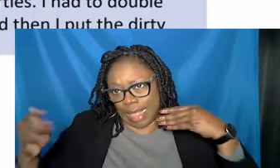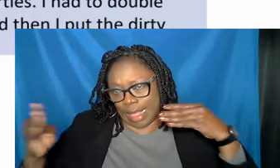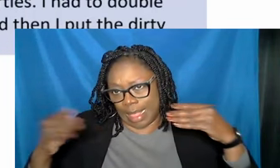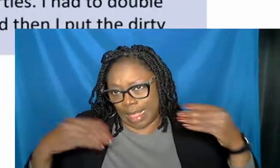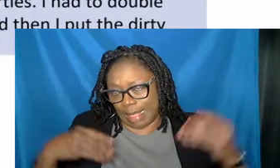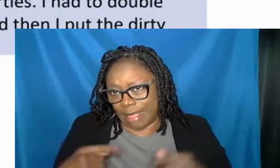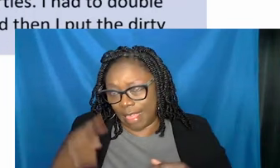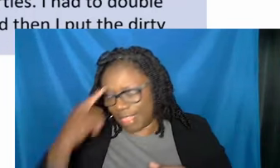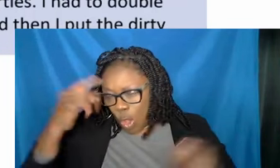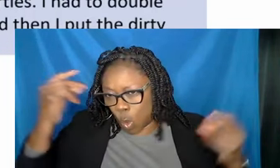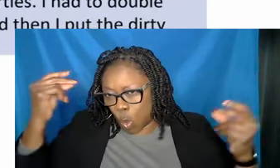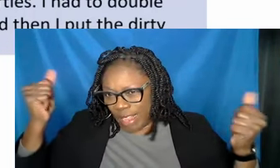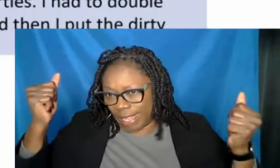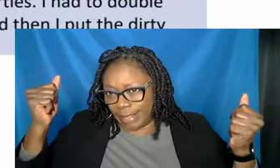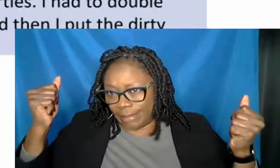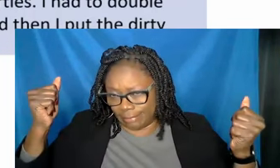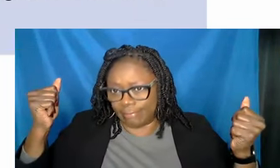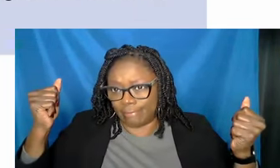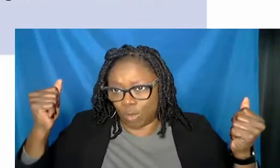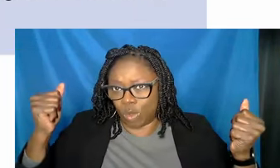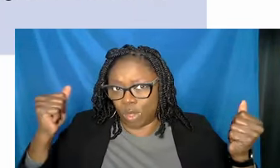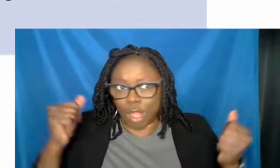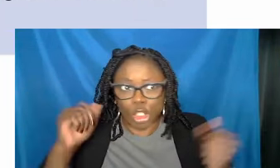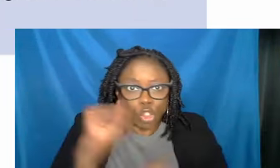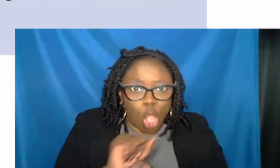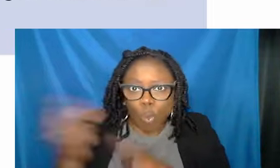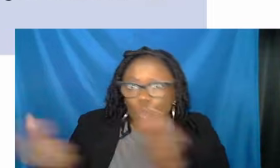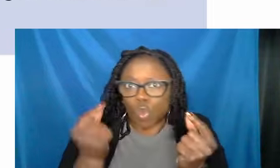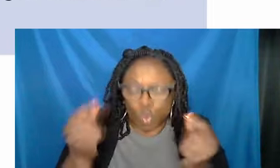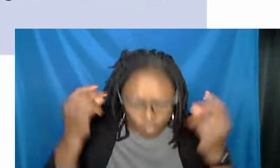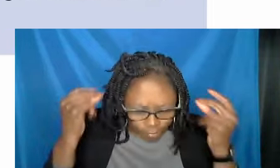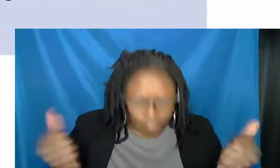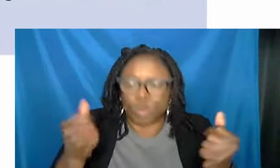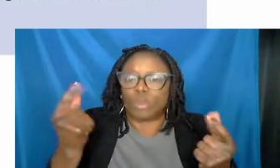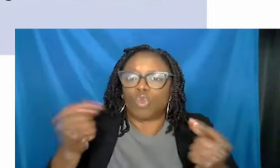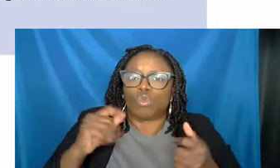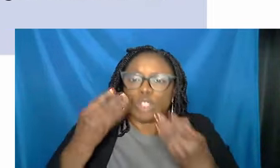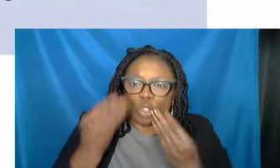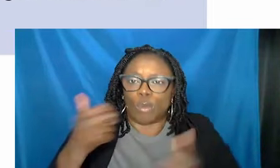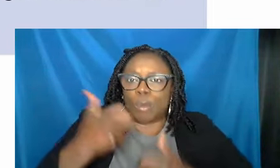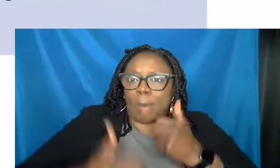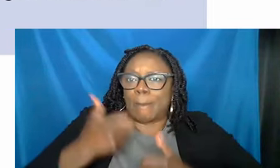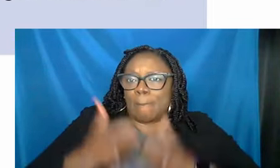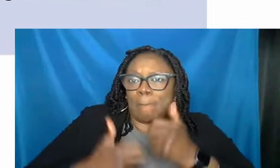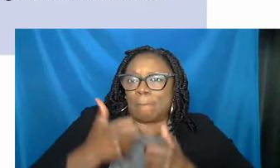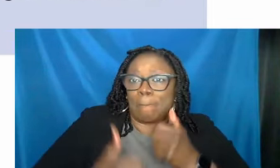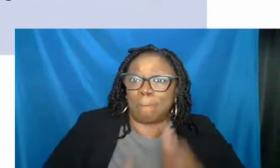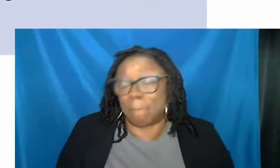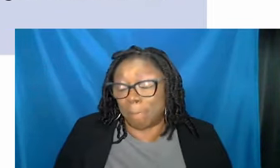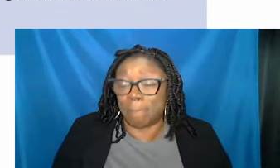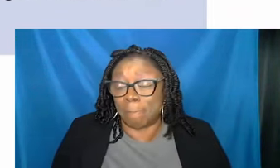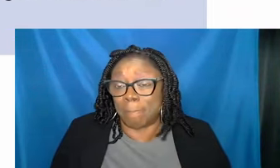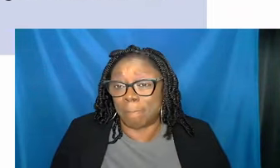Thinking on their feet, getting the job done. One patient was seen in an